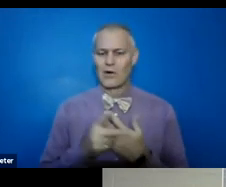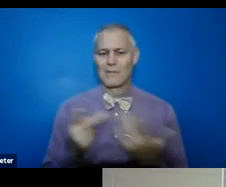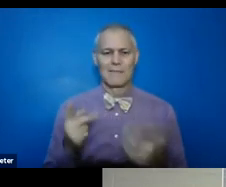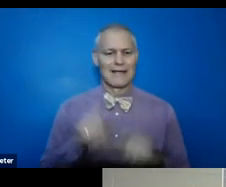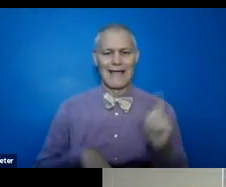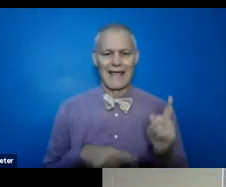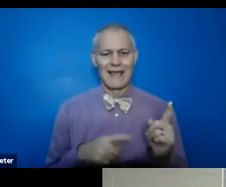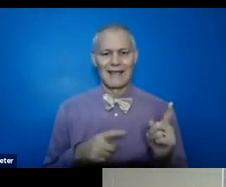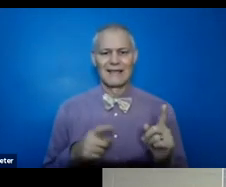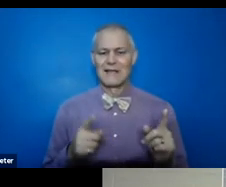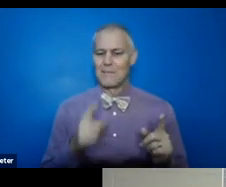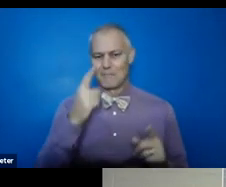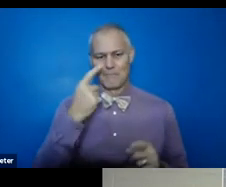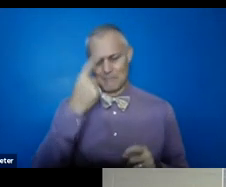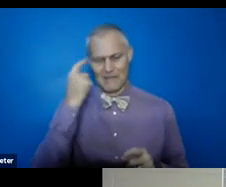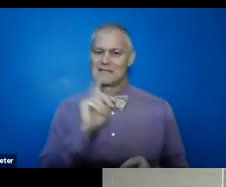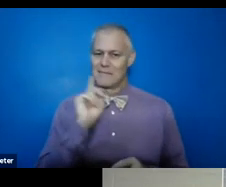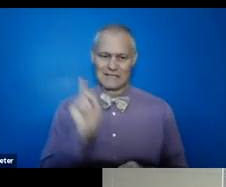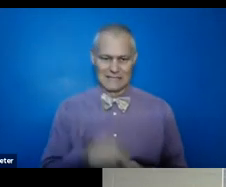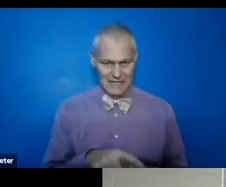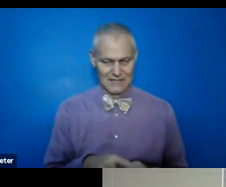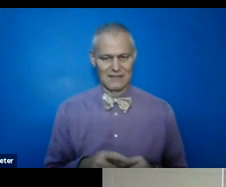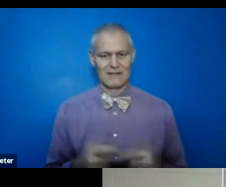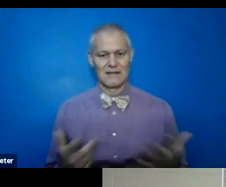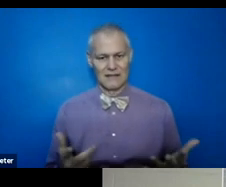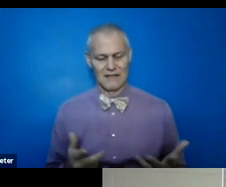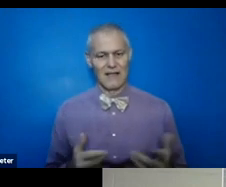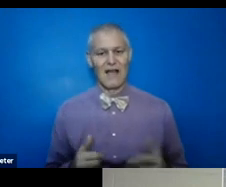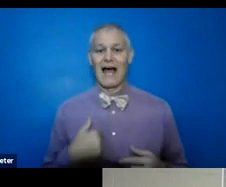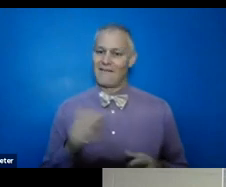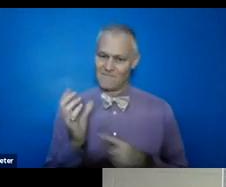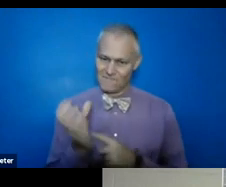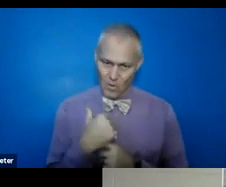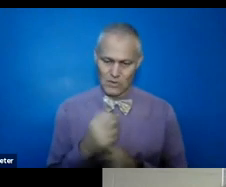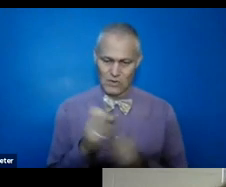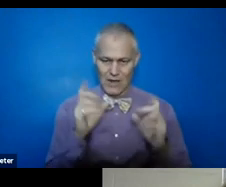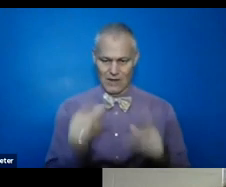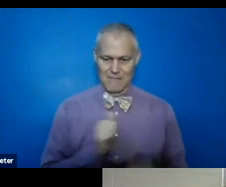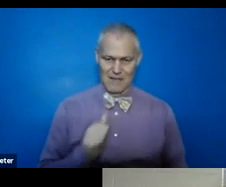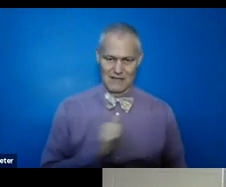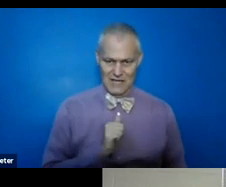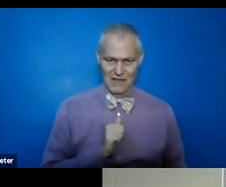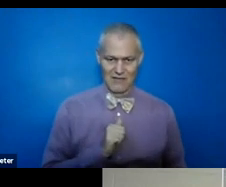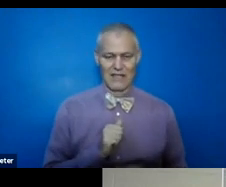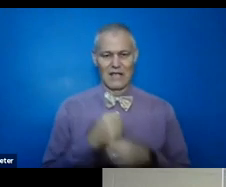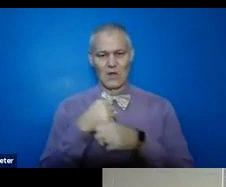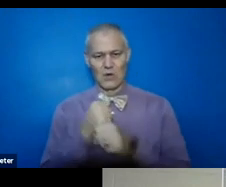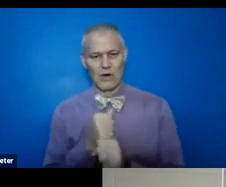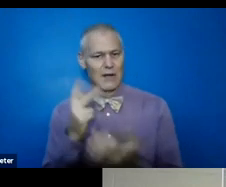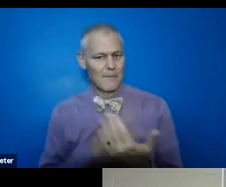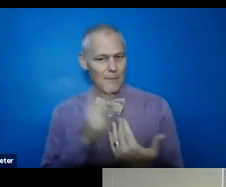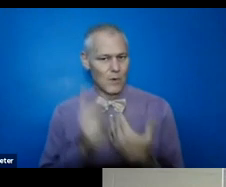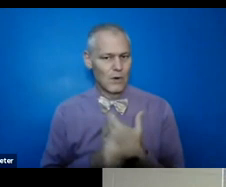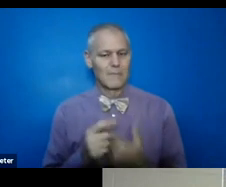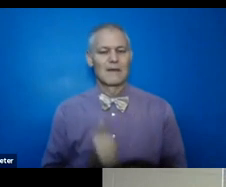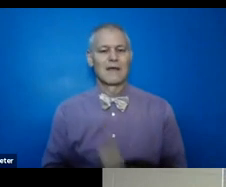because of my sentence. And I was forced to educate myself and create programs to